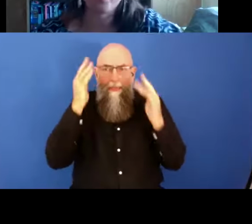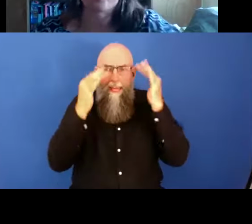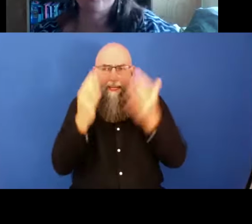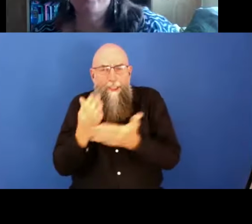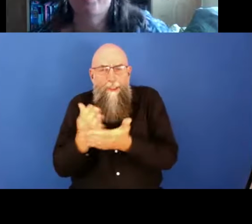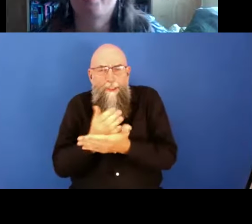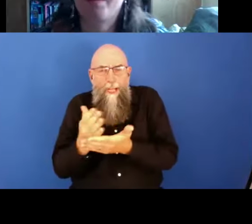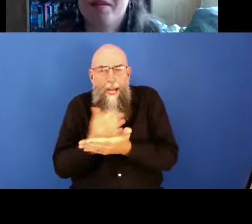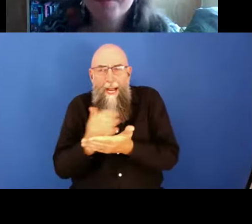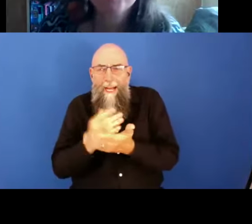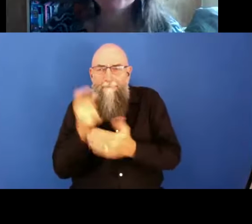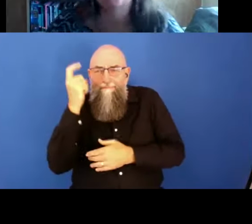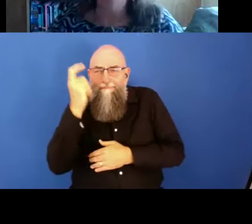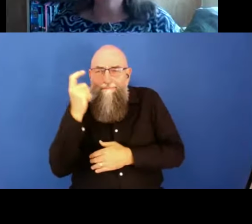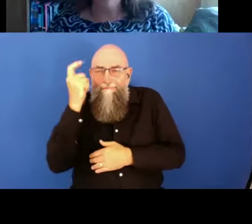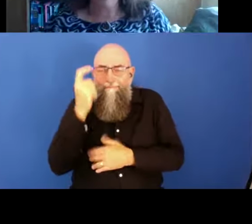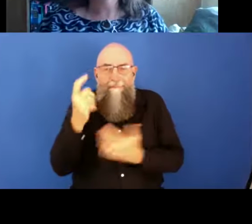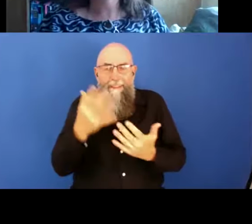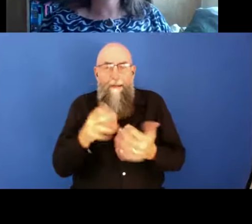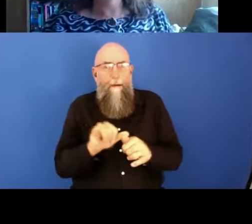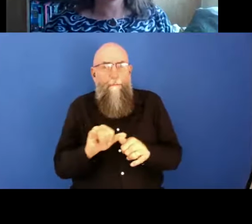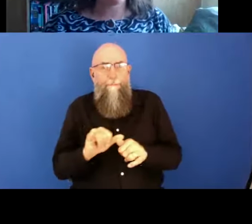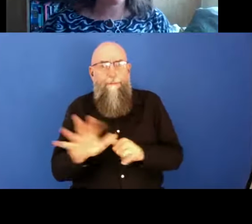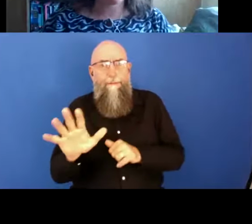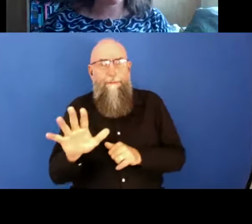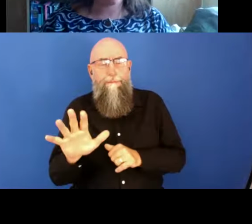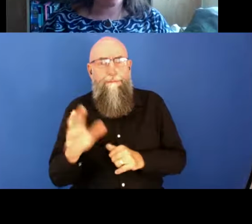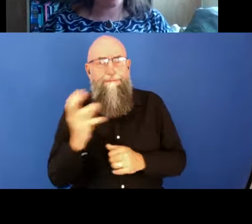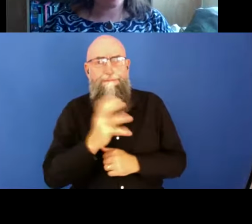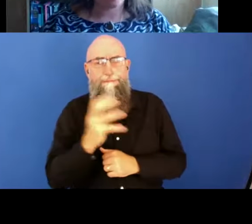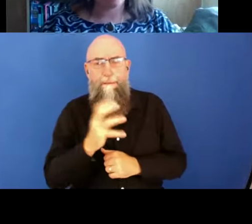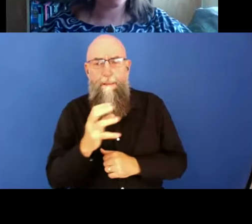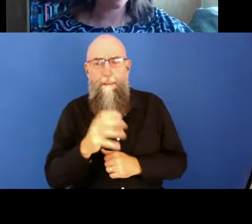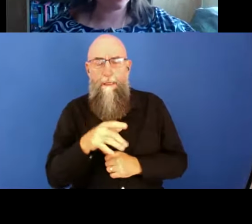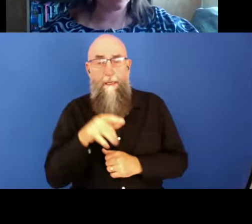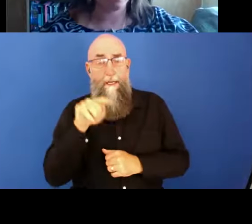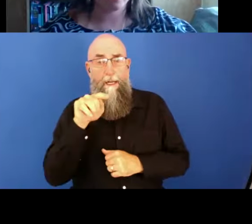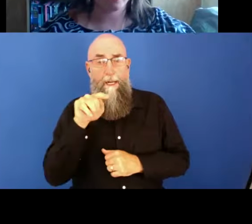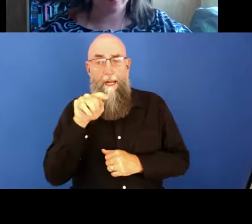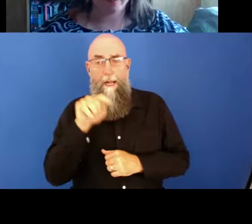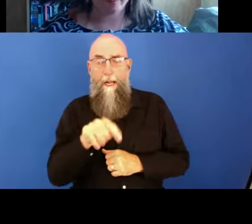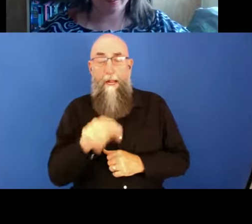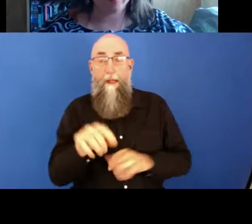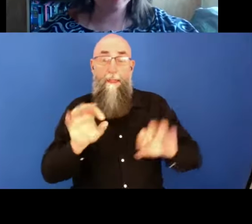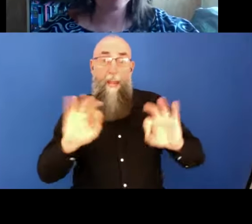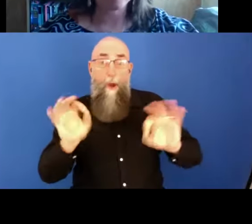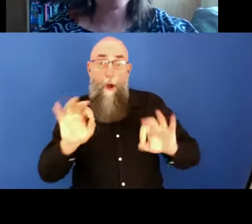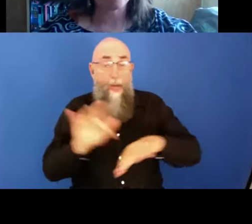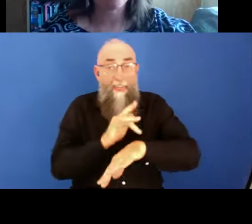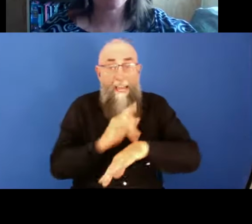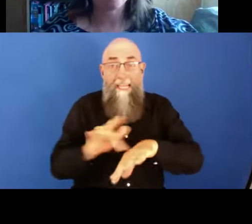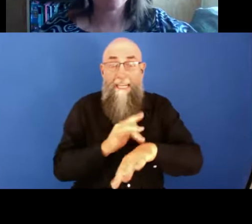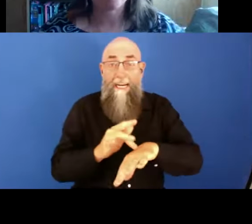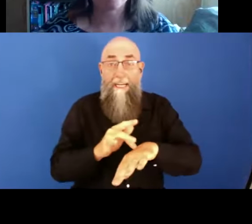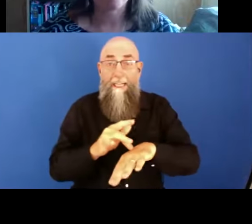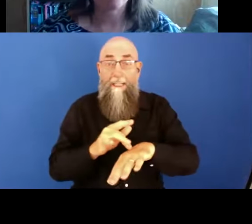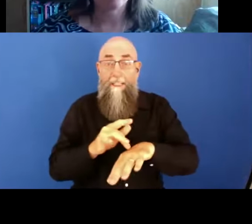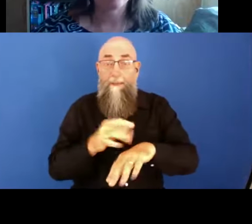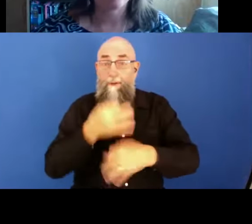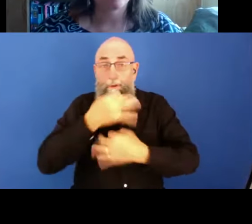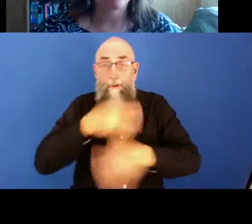it's that like you know and i think people who work with you know these are not these are not all theater theater kids these are not all young people who